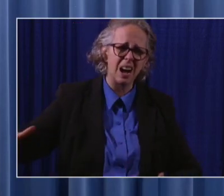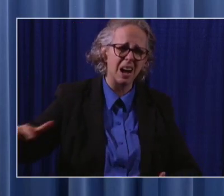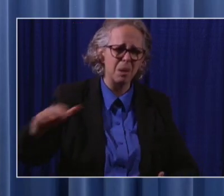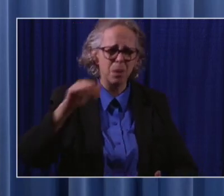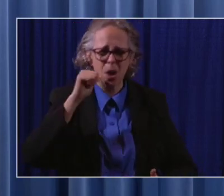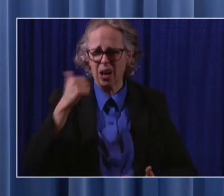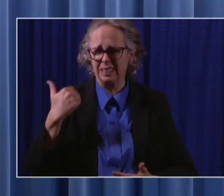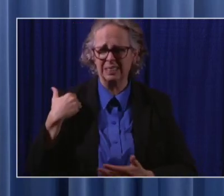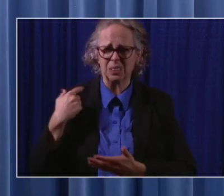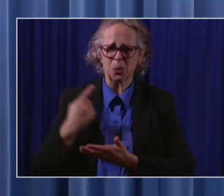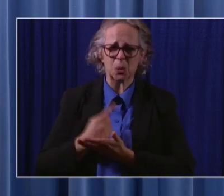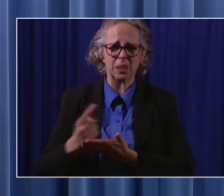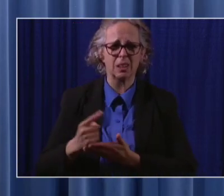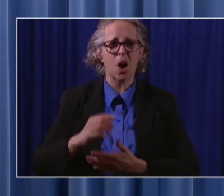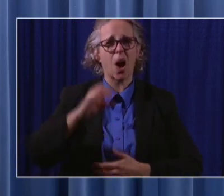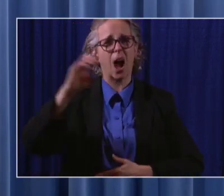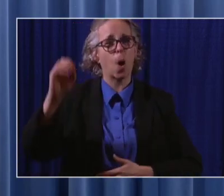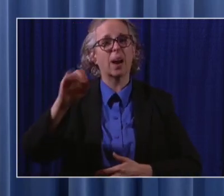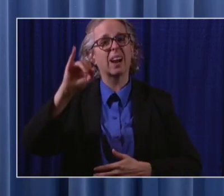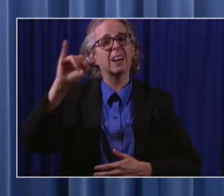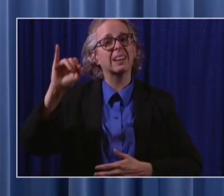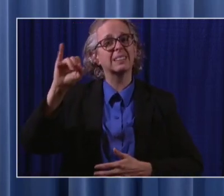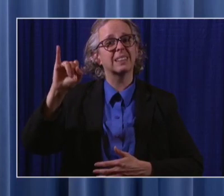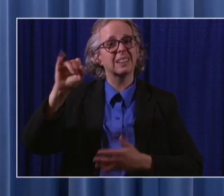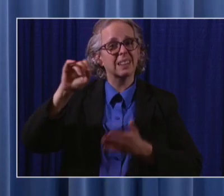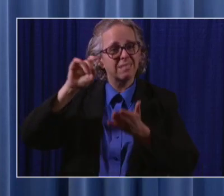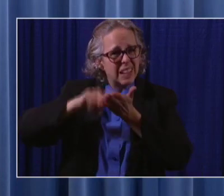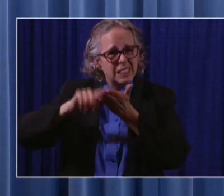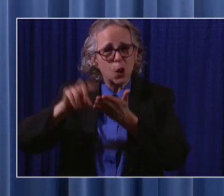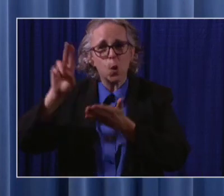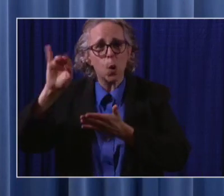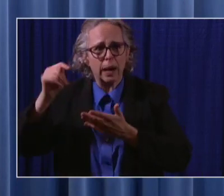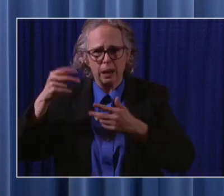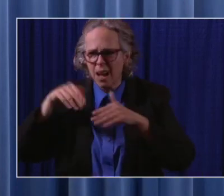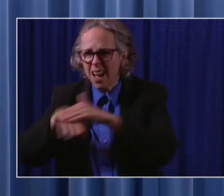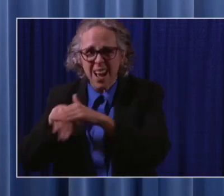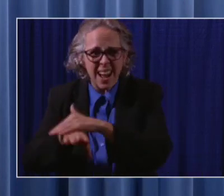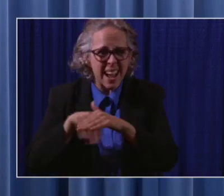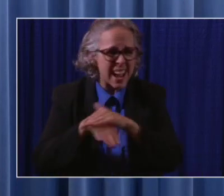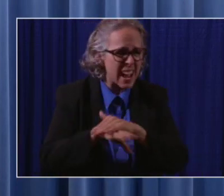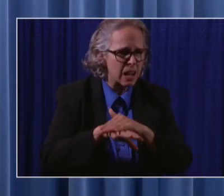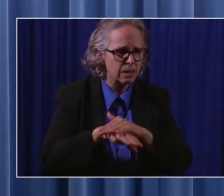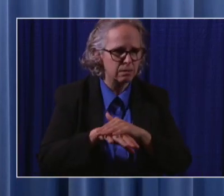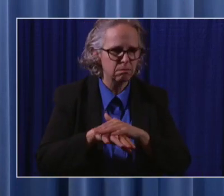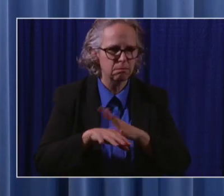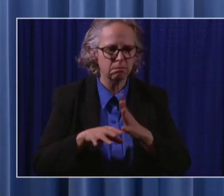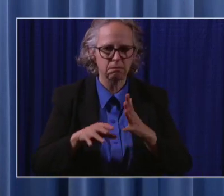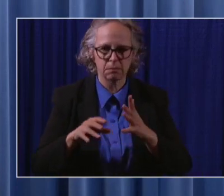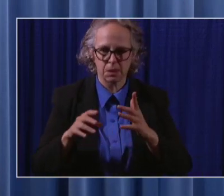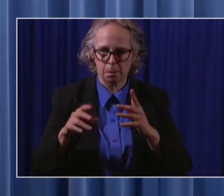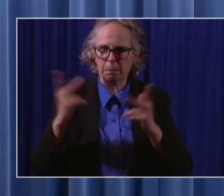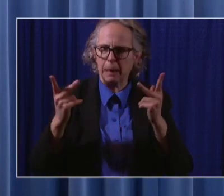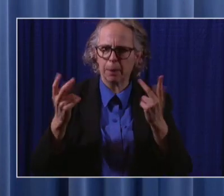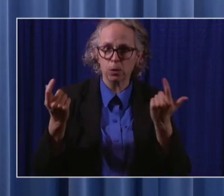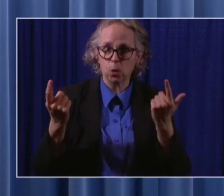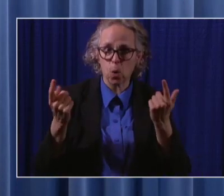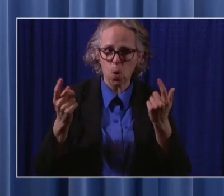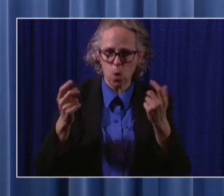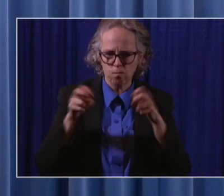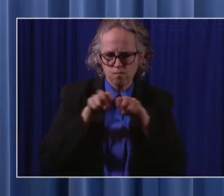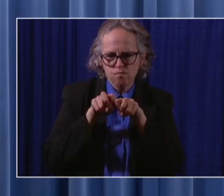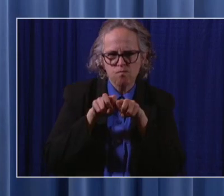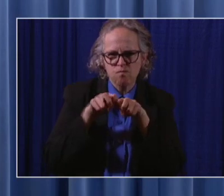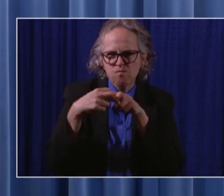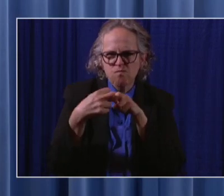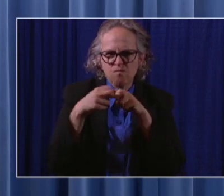distancing safety measures were in place. The patrons were packed on outside patio, and a dance floor was full of